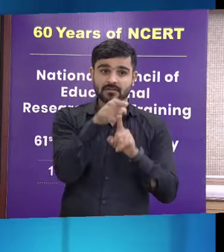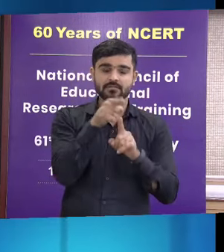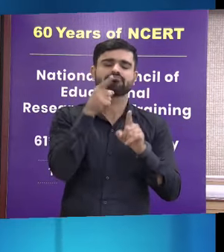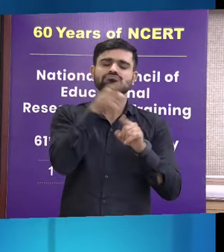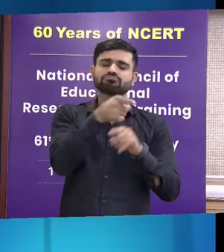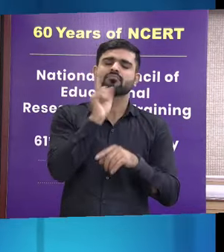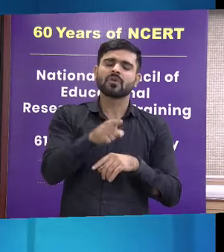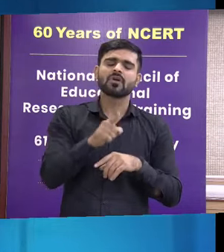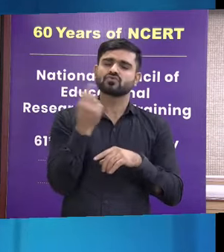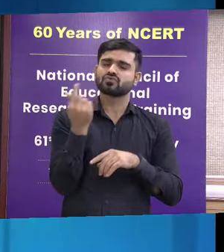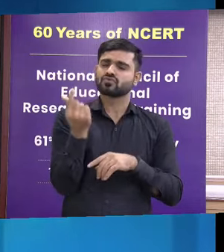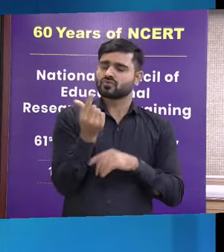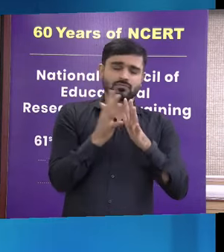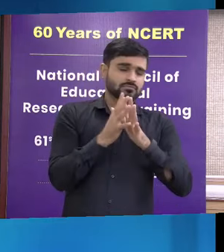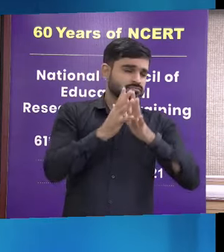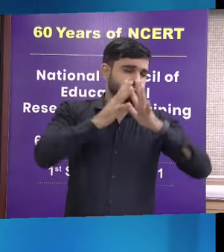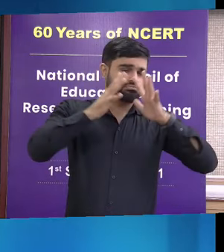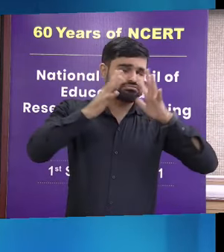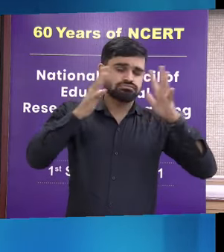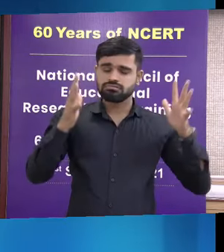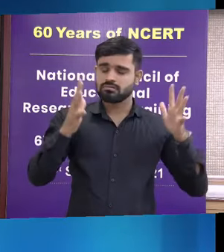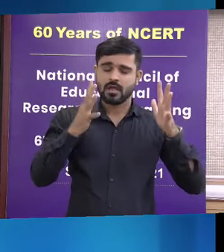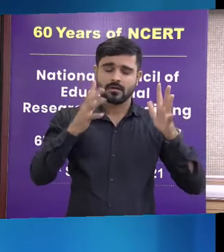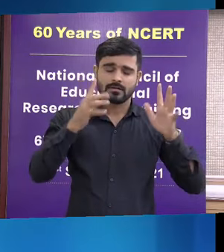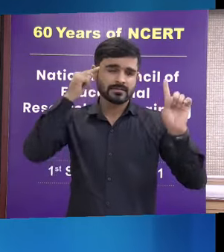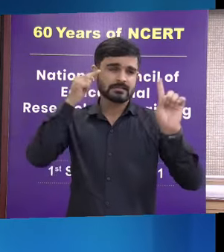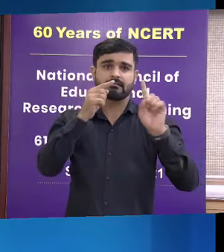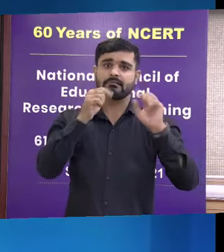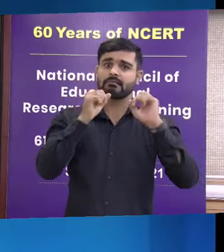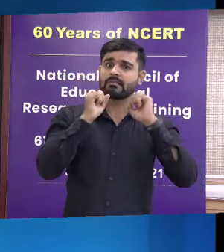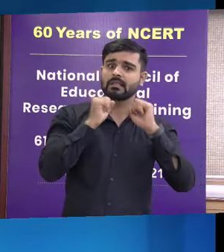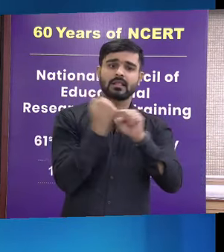a huge, huge task, and I would